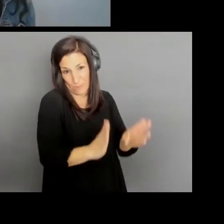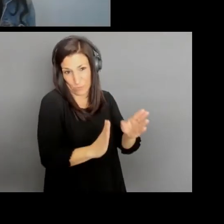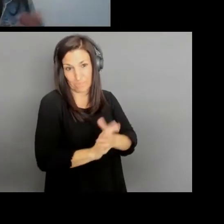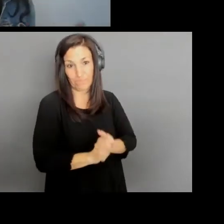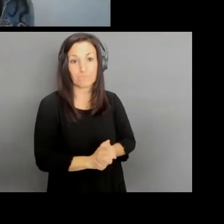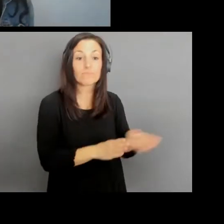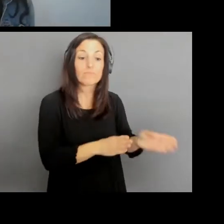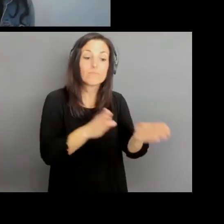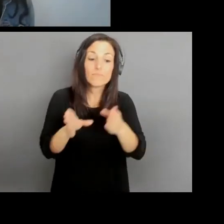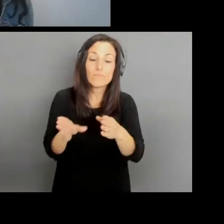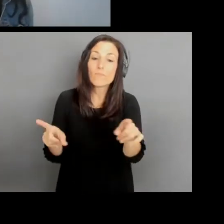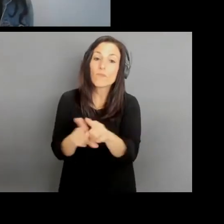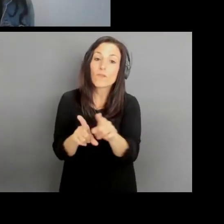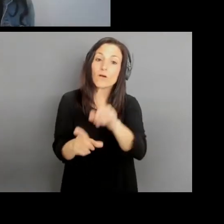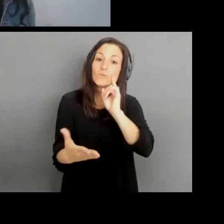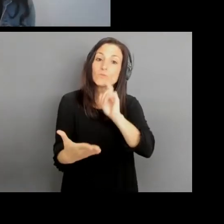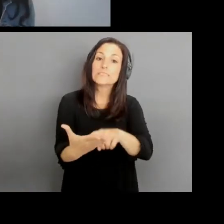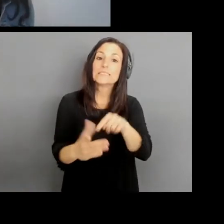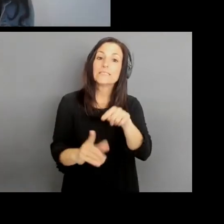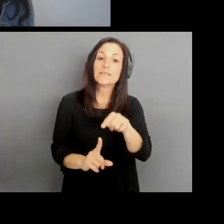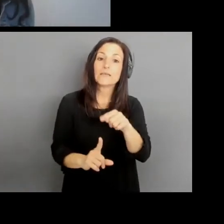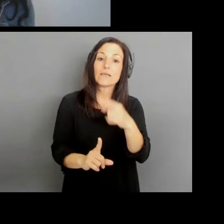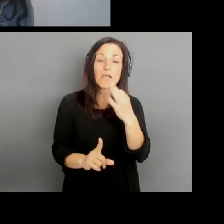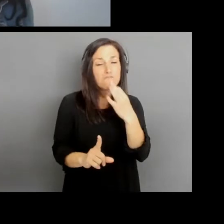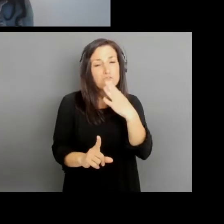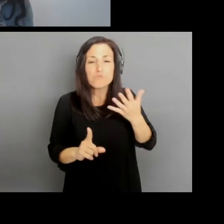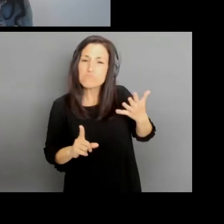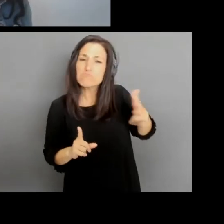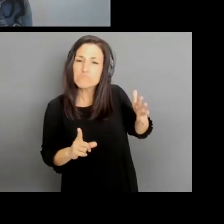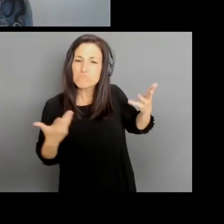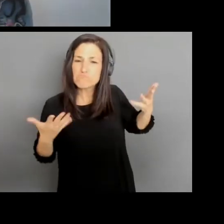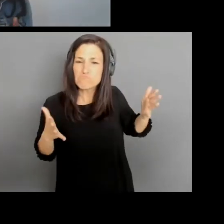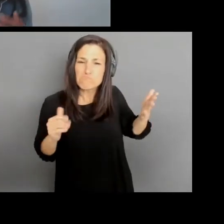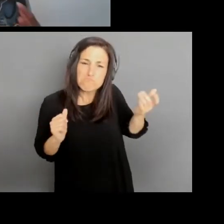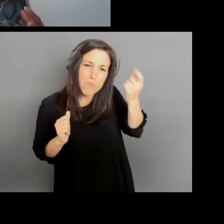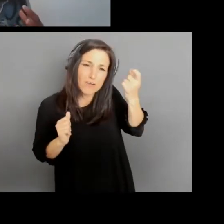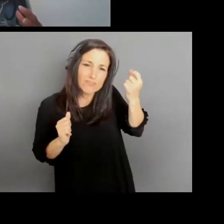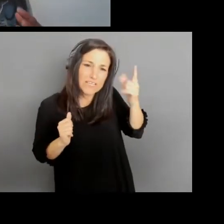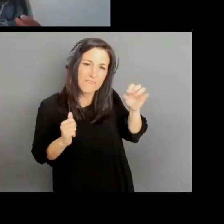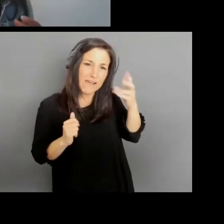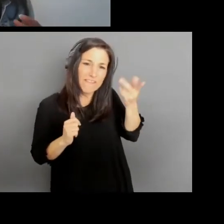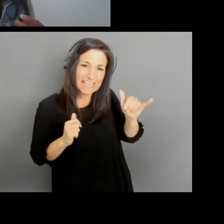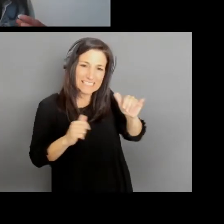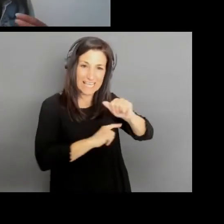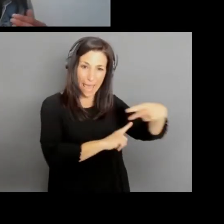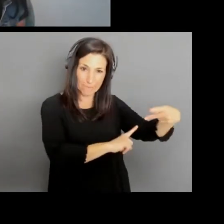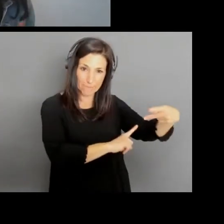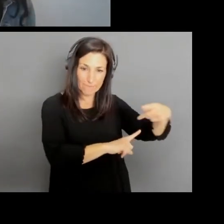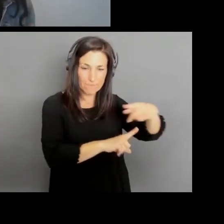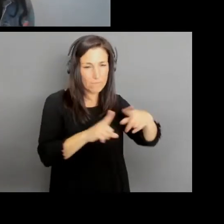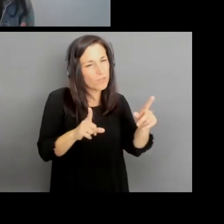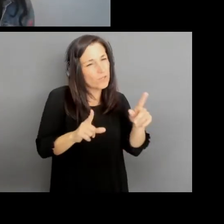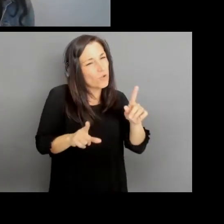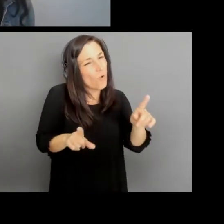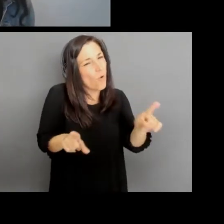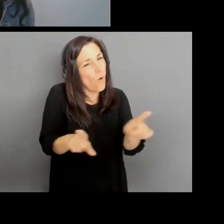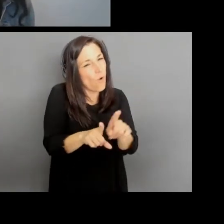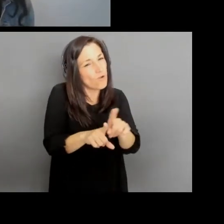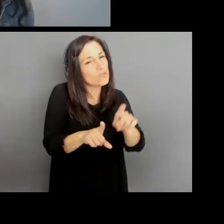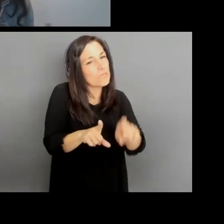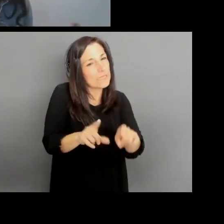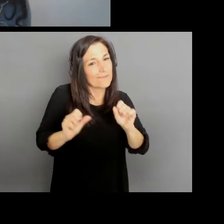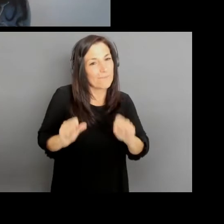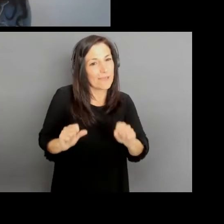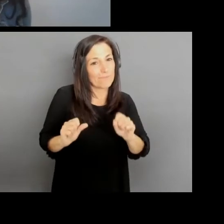then even if you have an understanding and you are familiar with the legacy app, you kind of have to be able to understand and